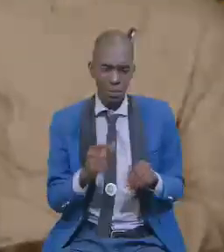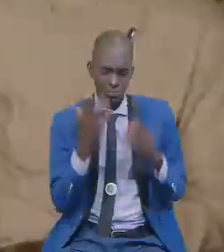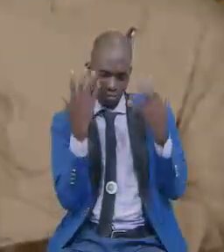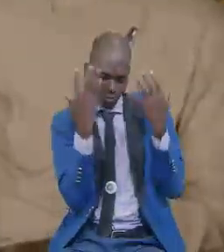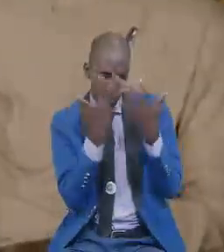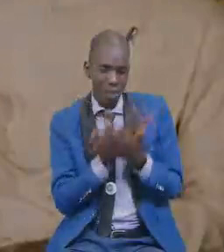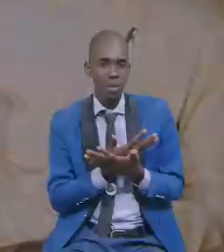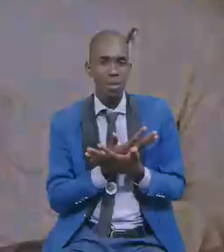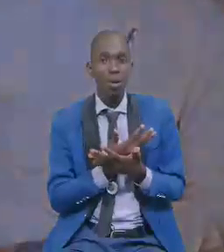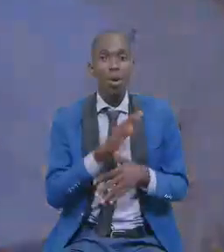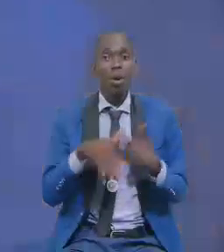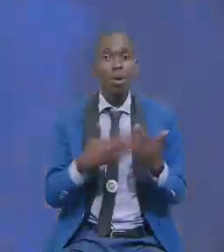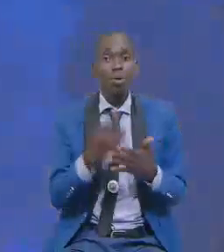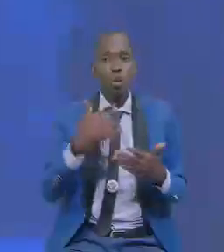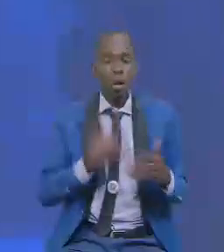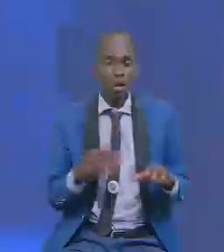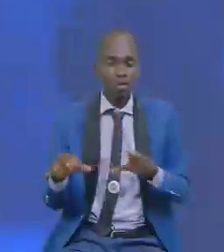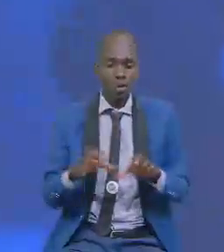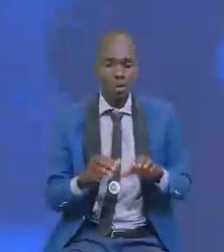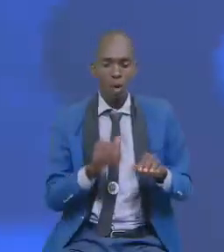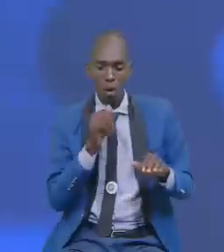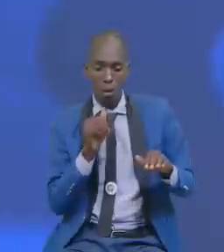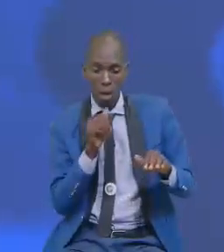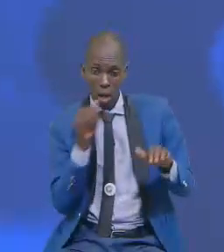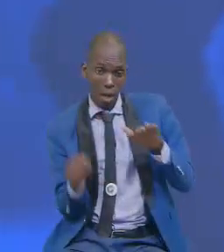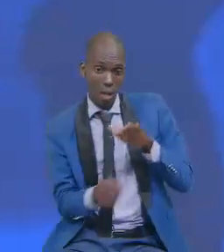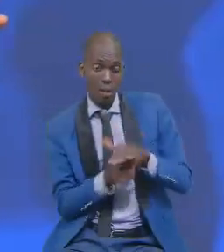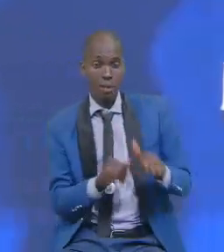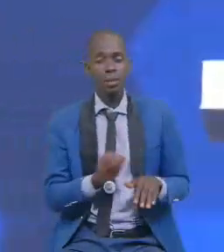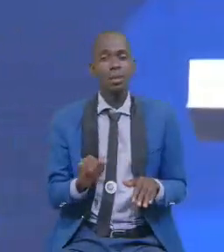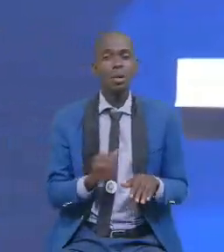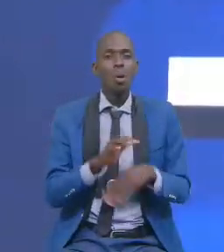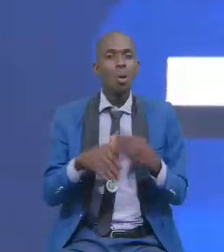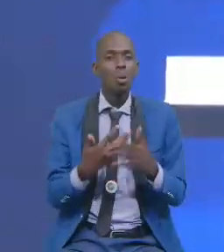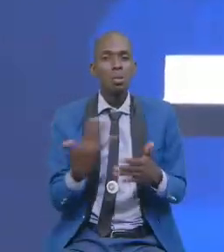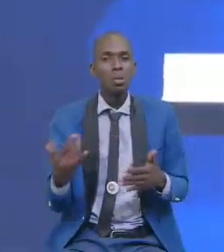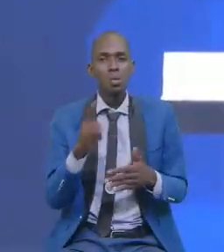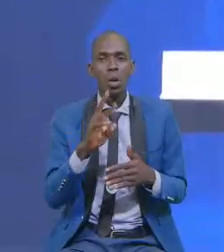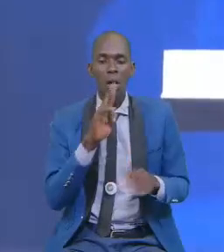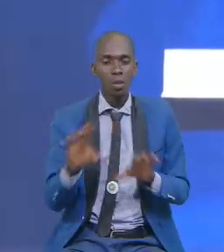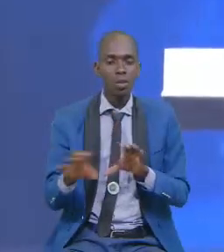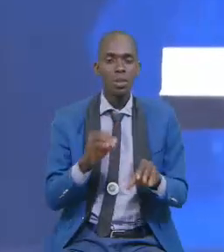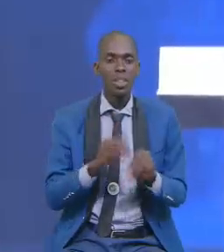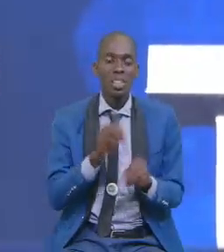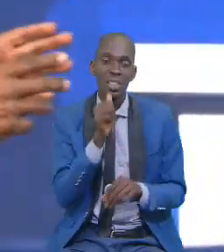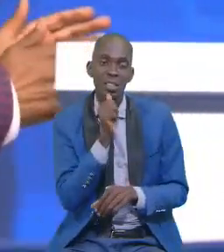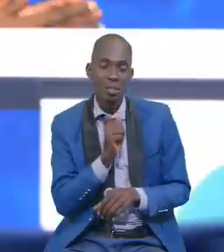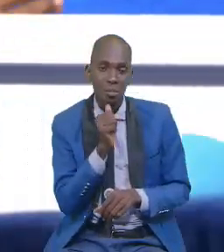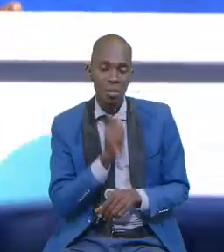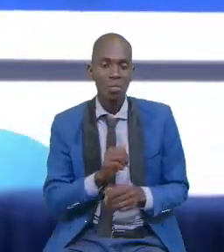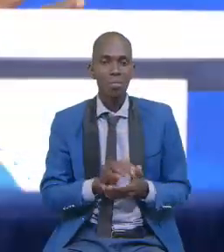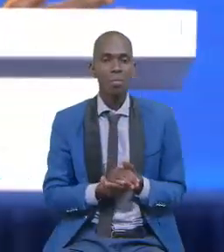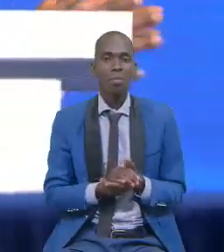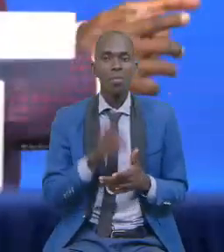They are done under cover. They are done in secret. They